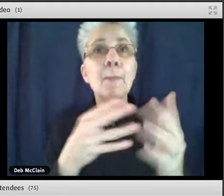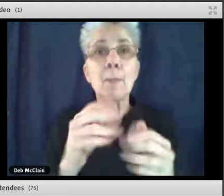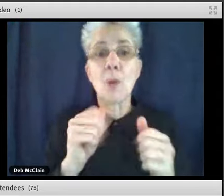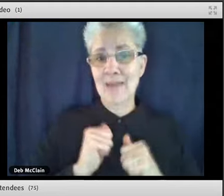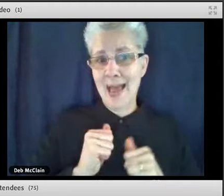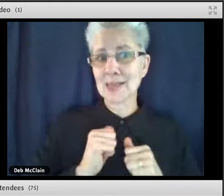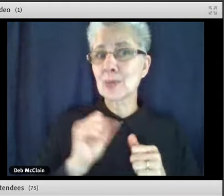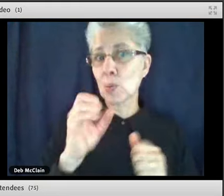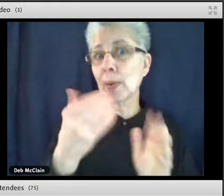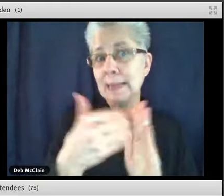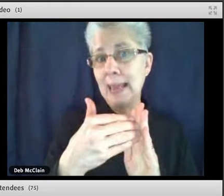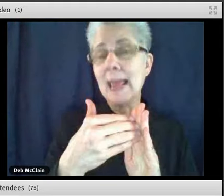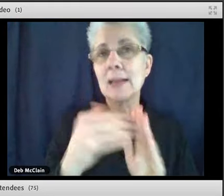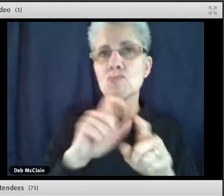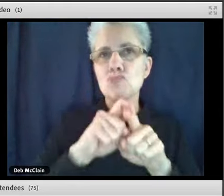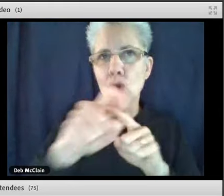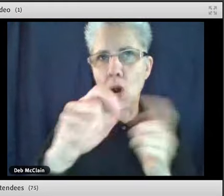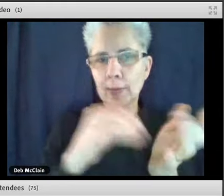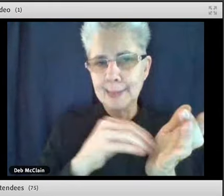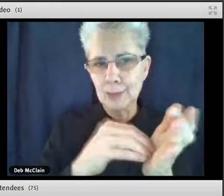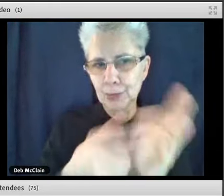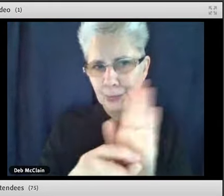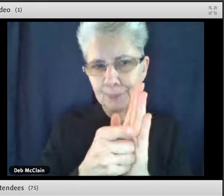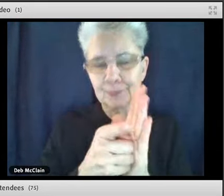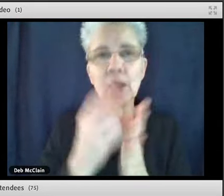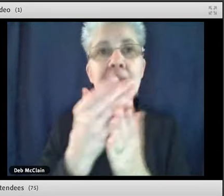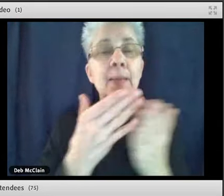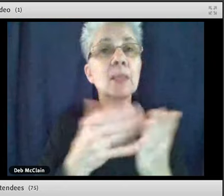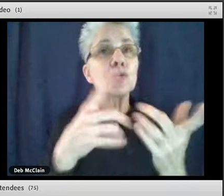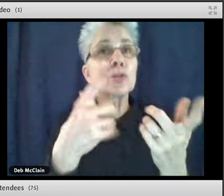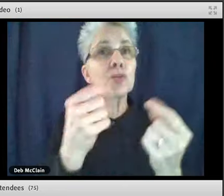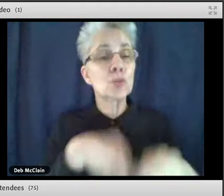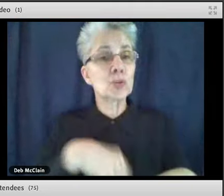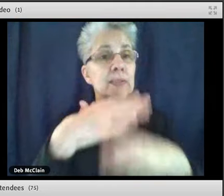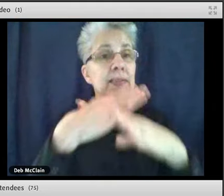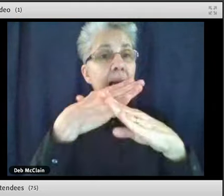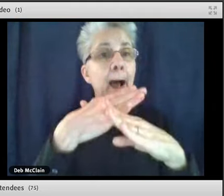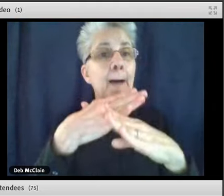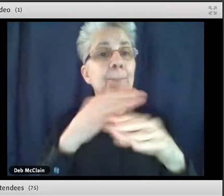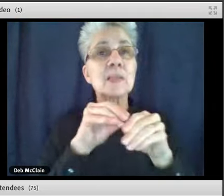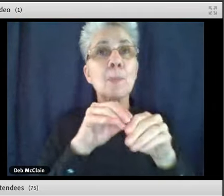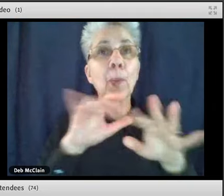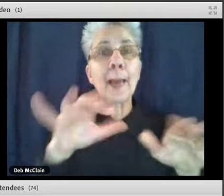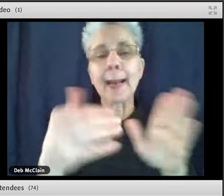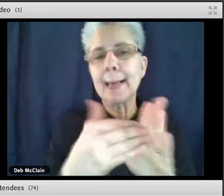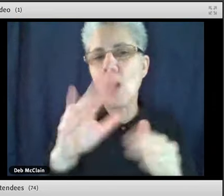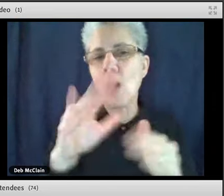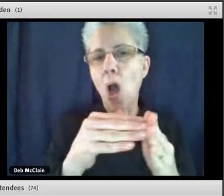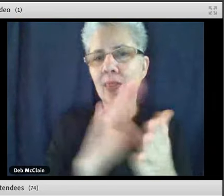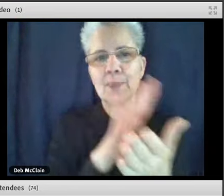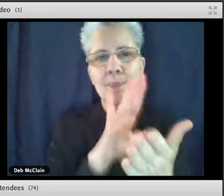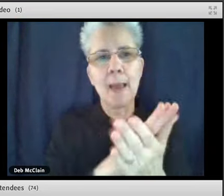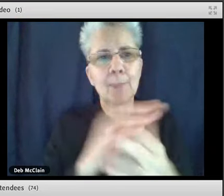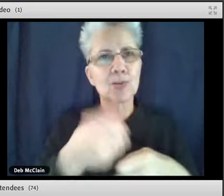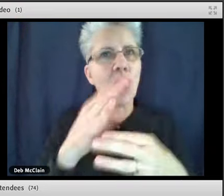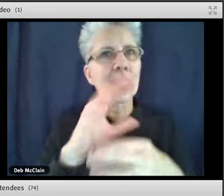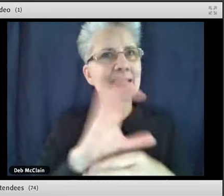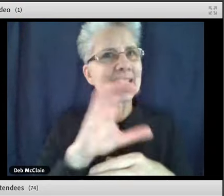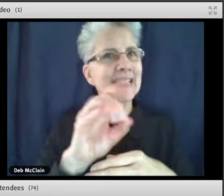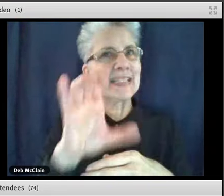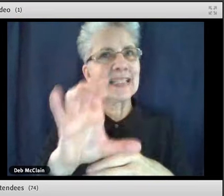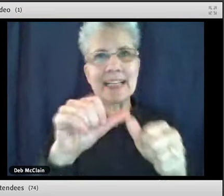So again, call your doctor. Some things you can do to stop the spread. Again, all these handouts are on the wonderful CDC site.